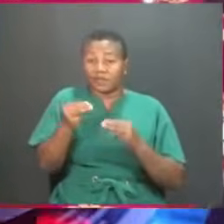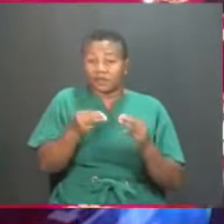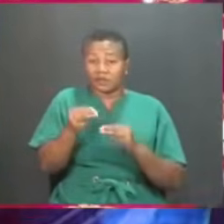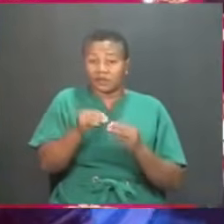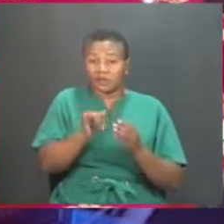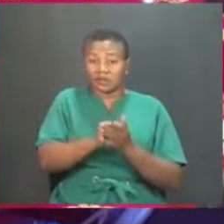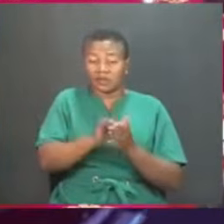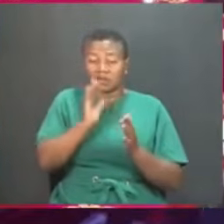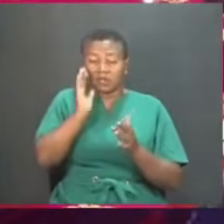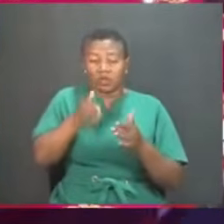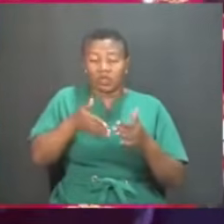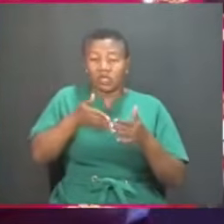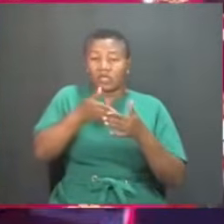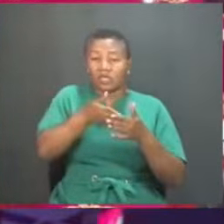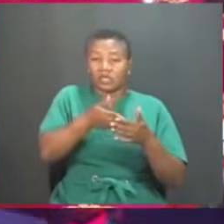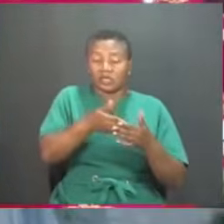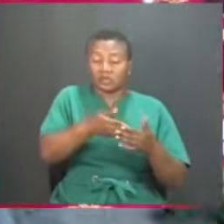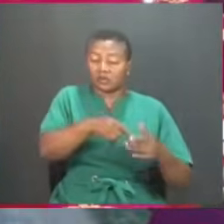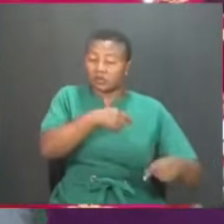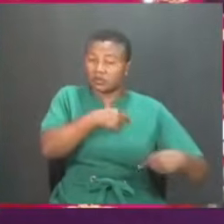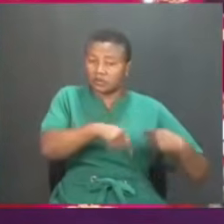to provoke debate.